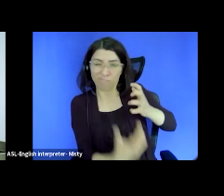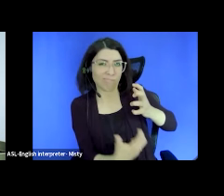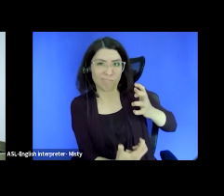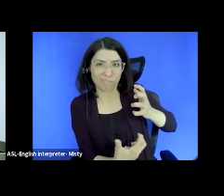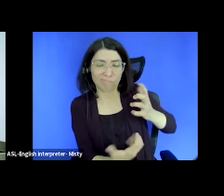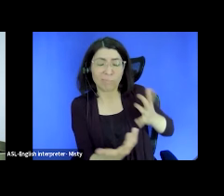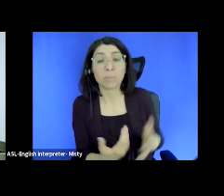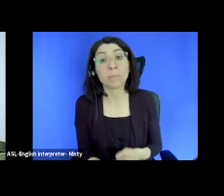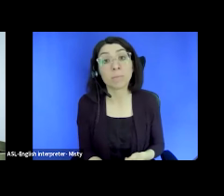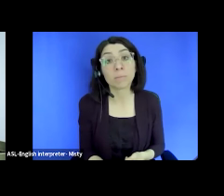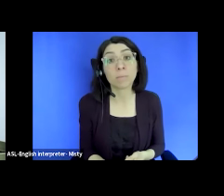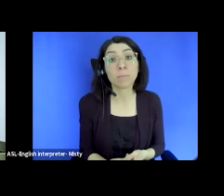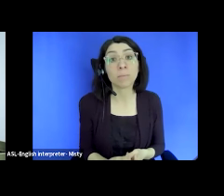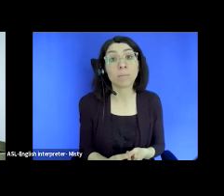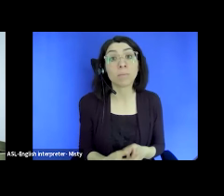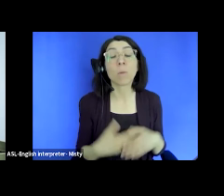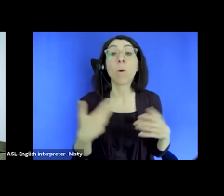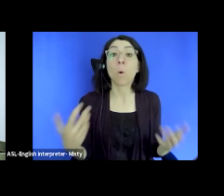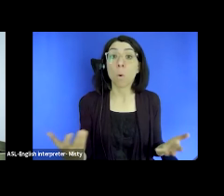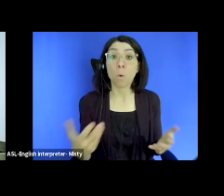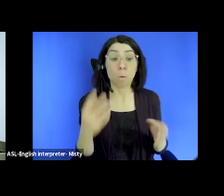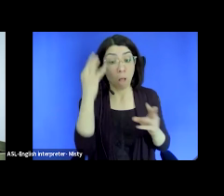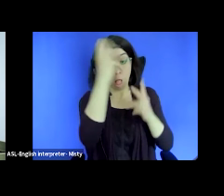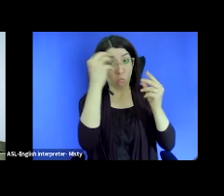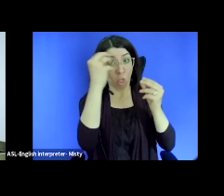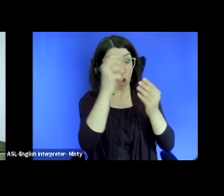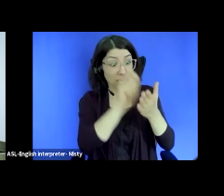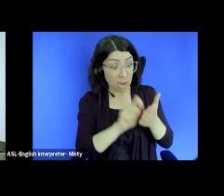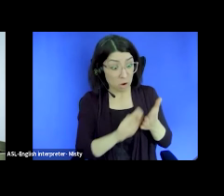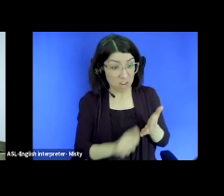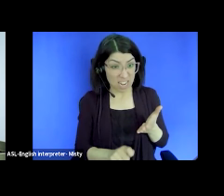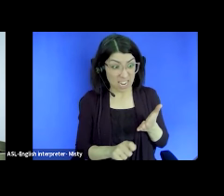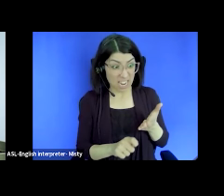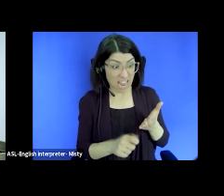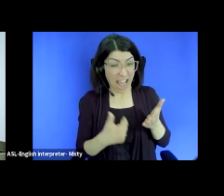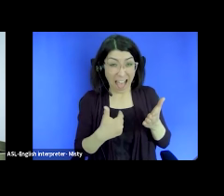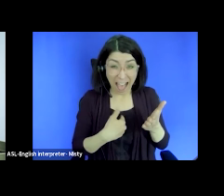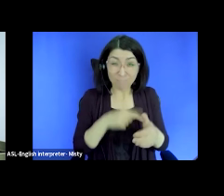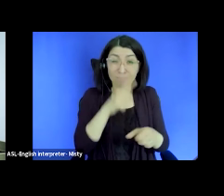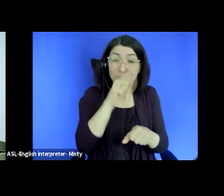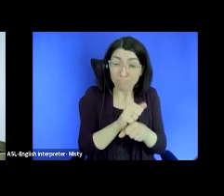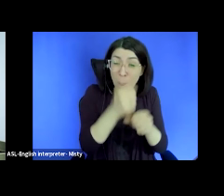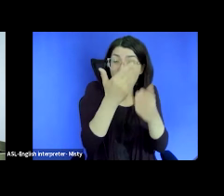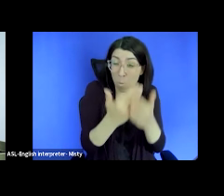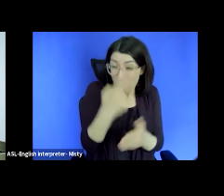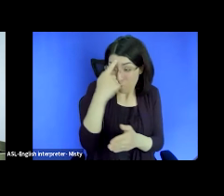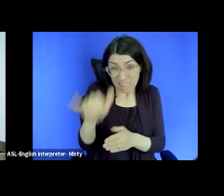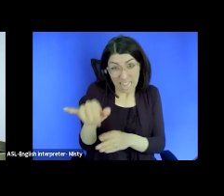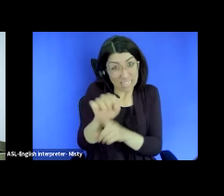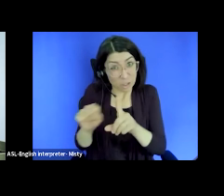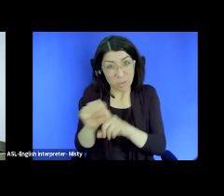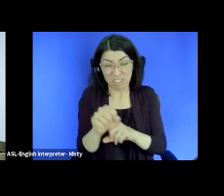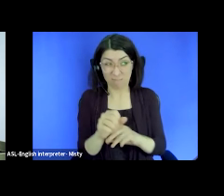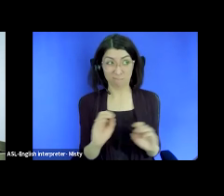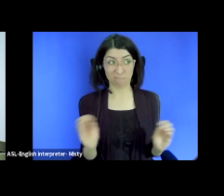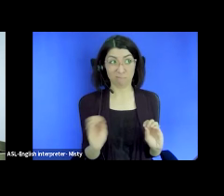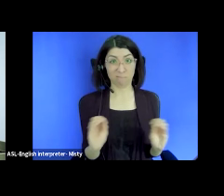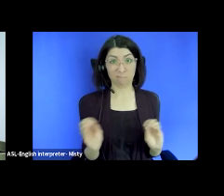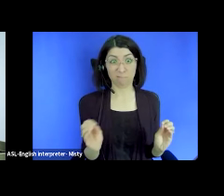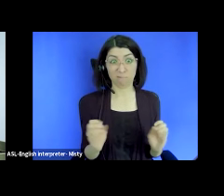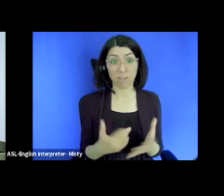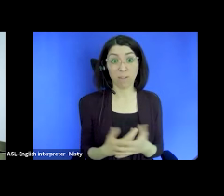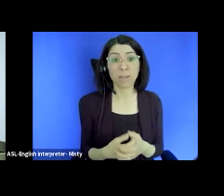no real evidence for or against a particular situation. For example, we may have a belief that we don't always do what someone